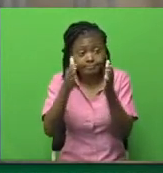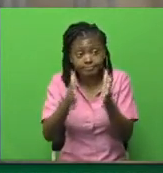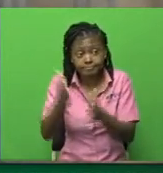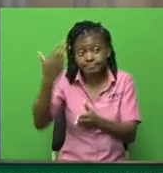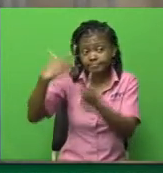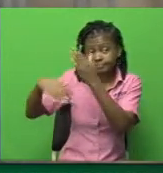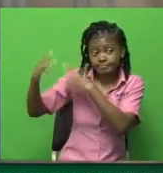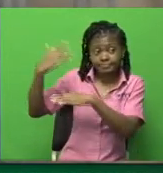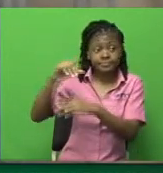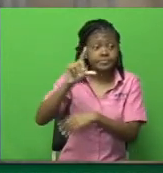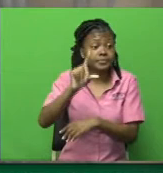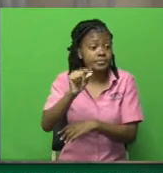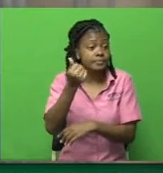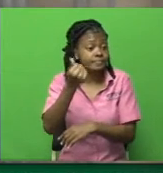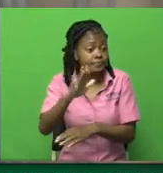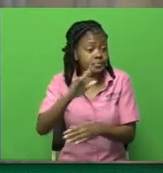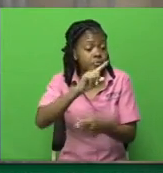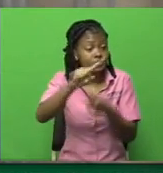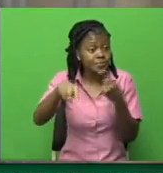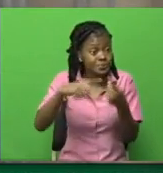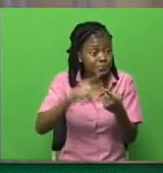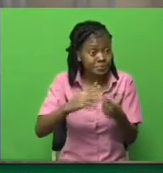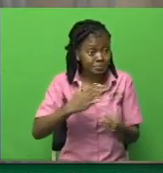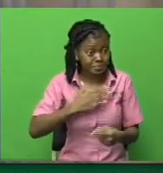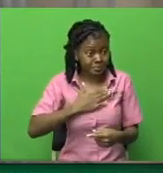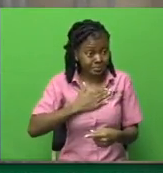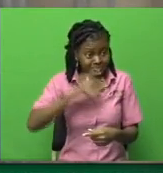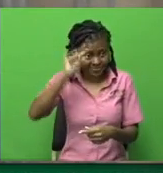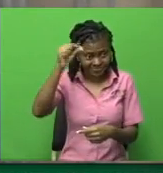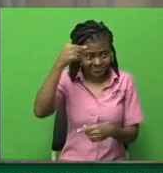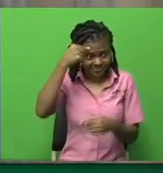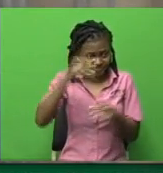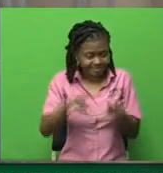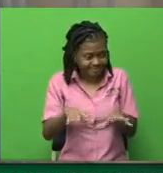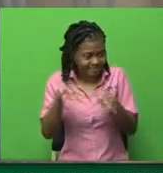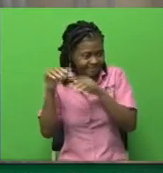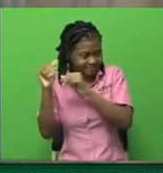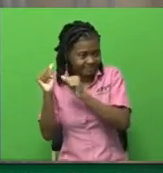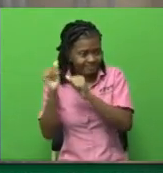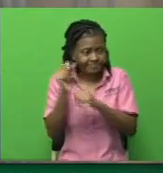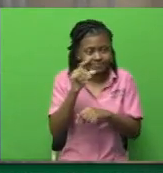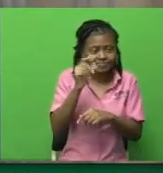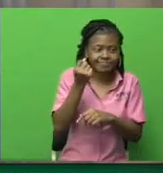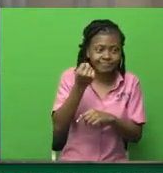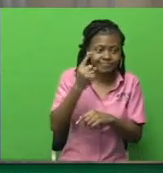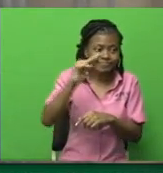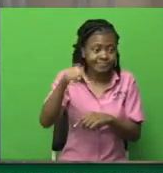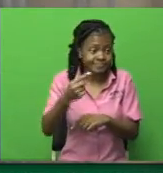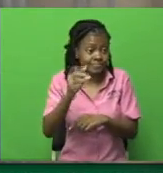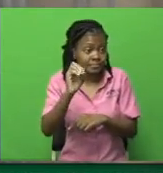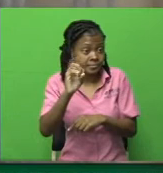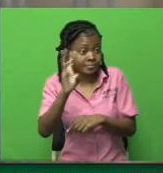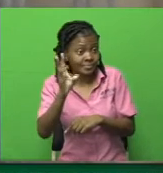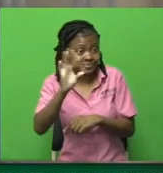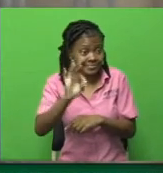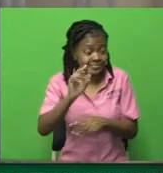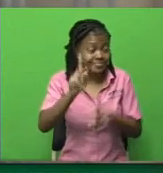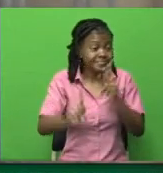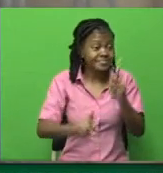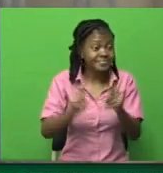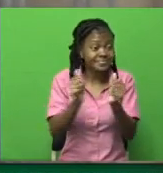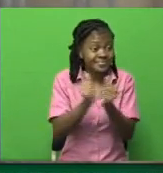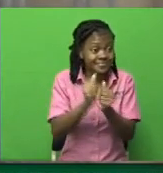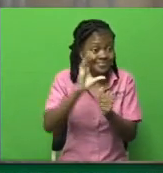office there were total of 11 069 persons employed under the CPAP program